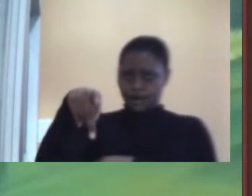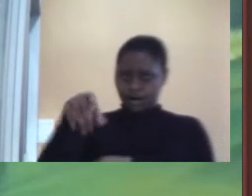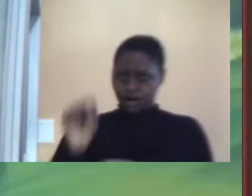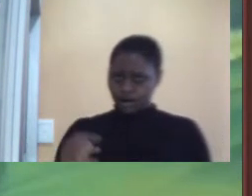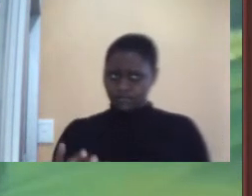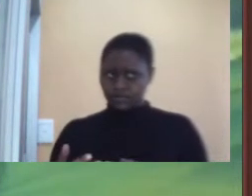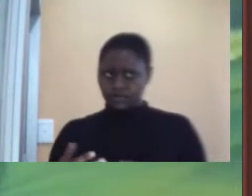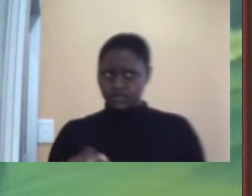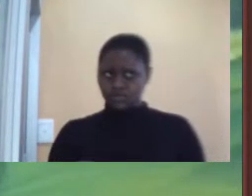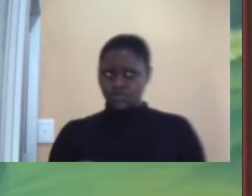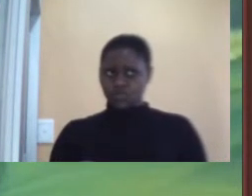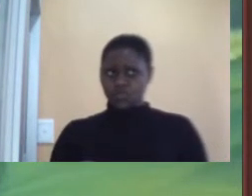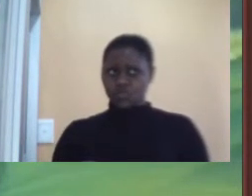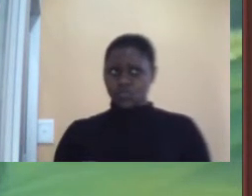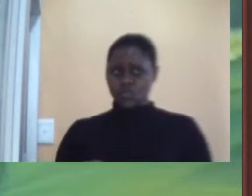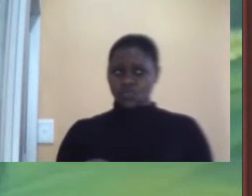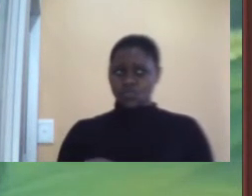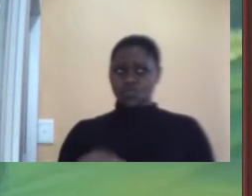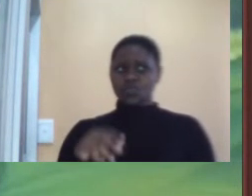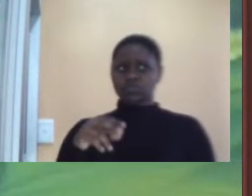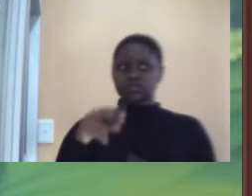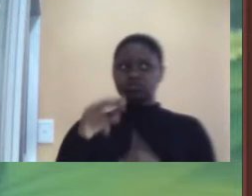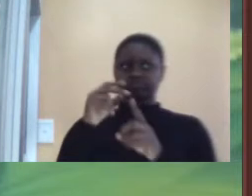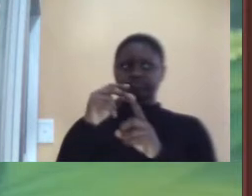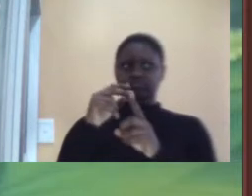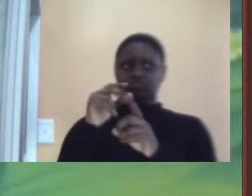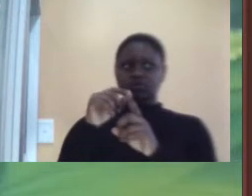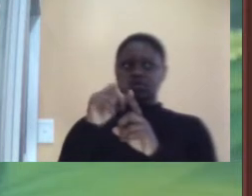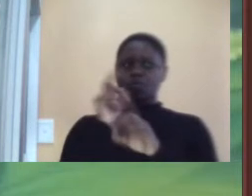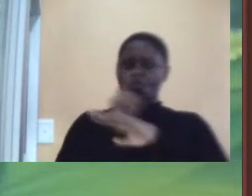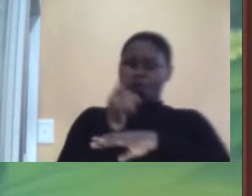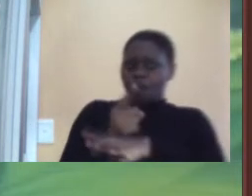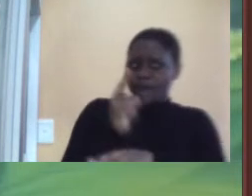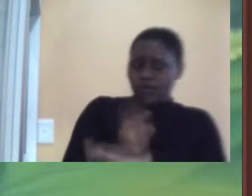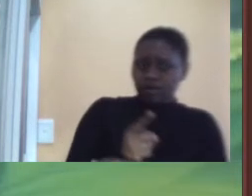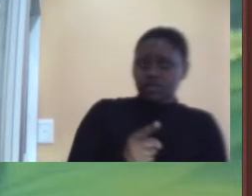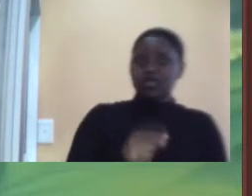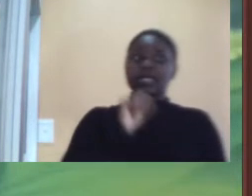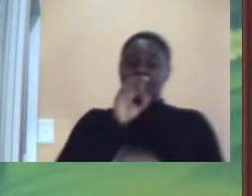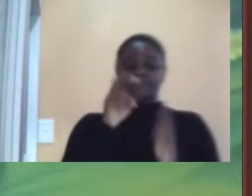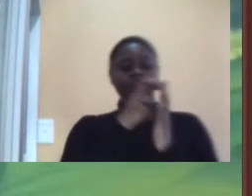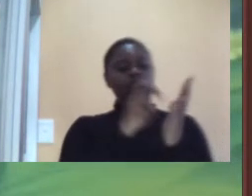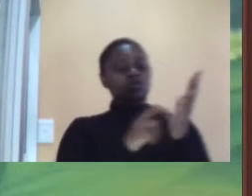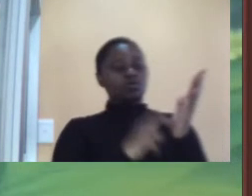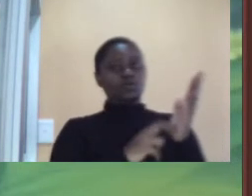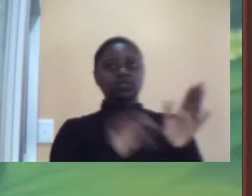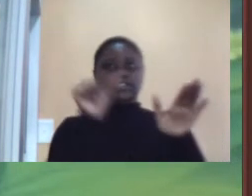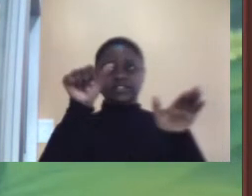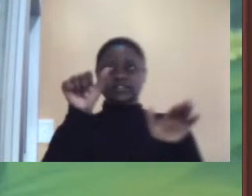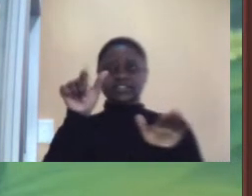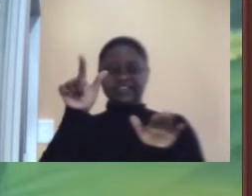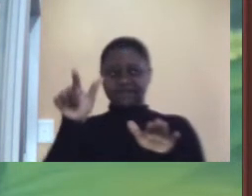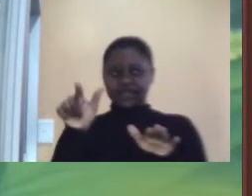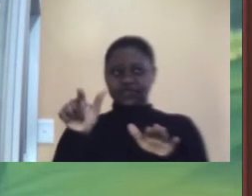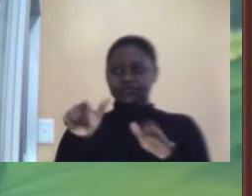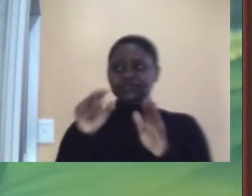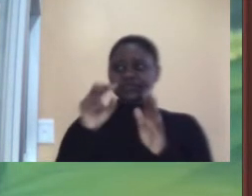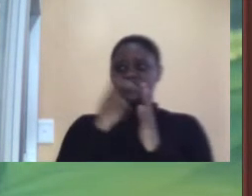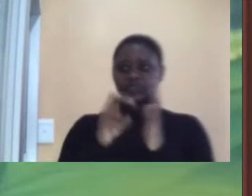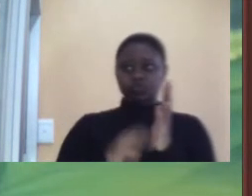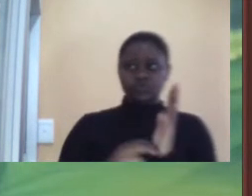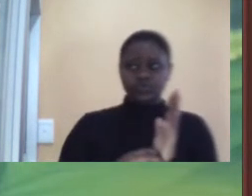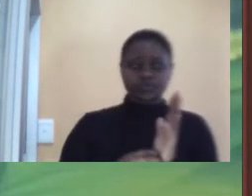with a verbal warning, and if you look at Rule 67.2, it says